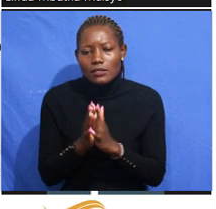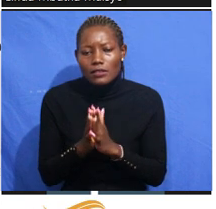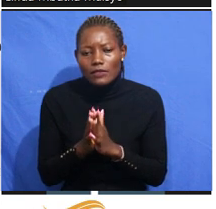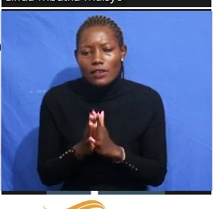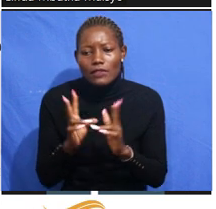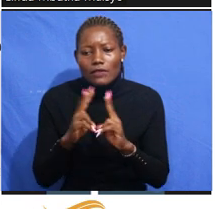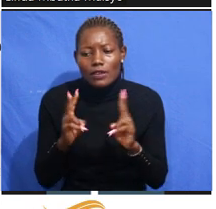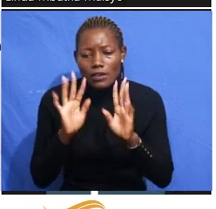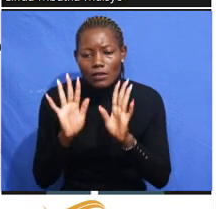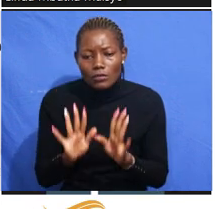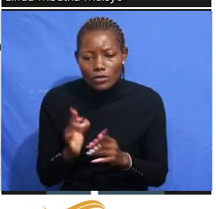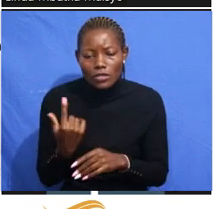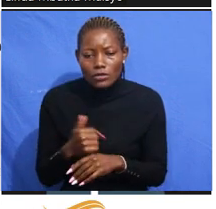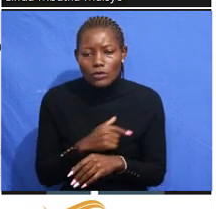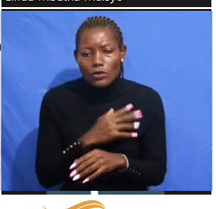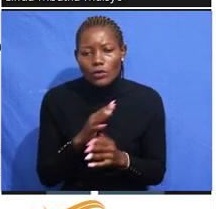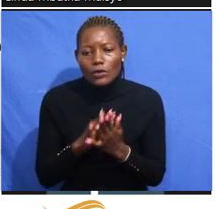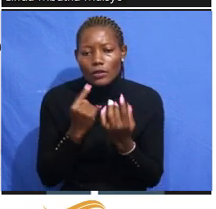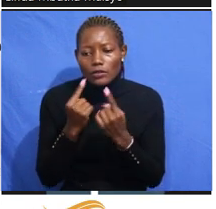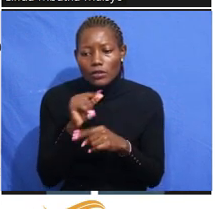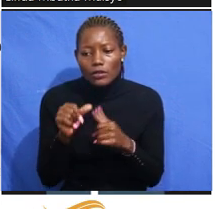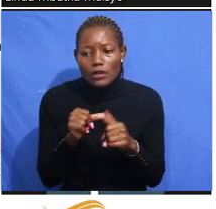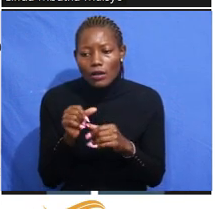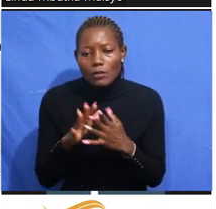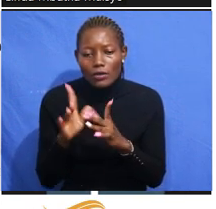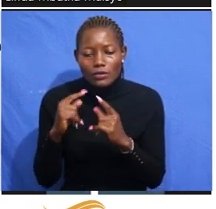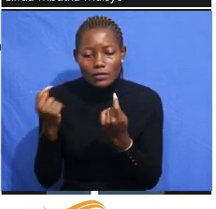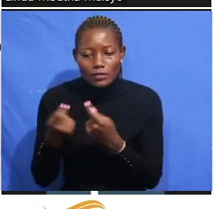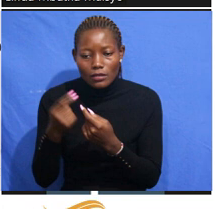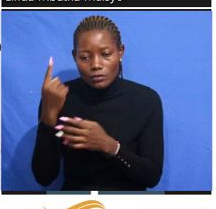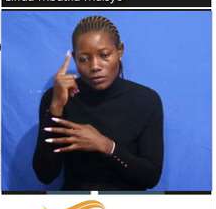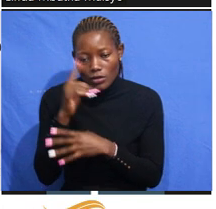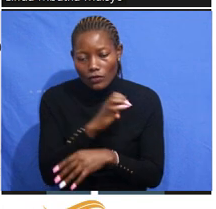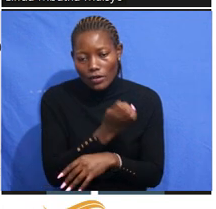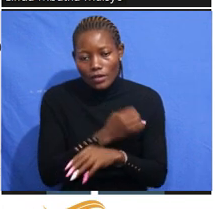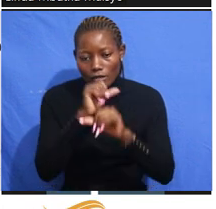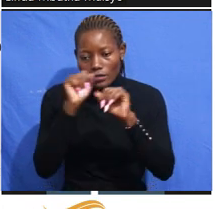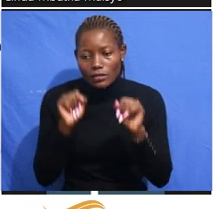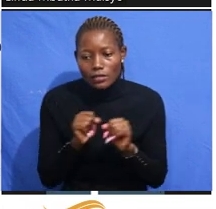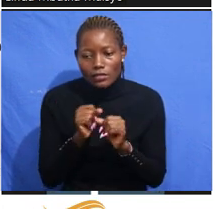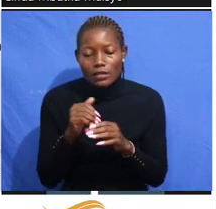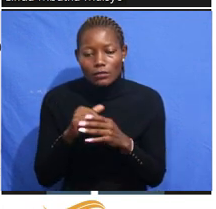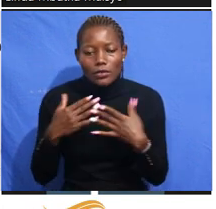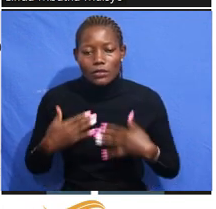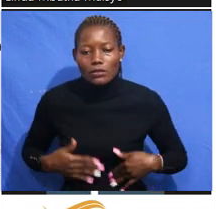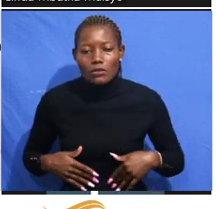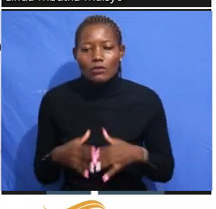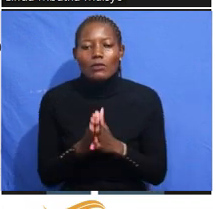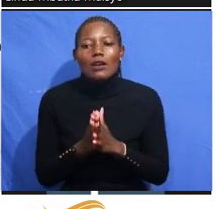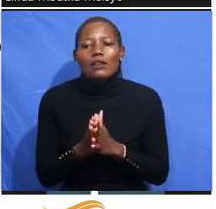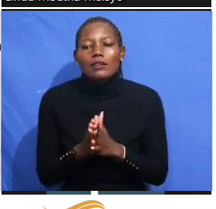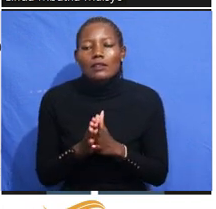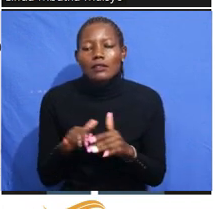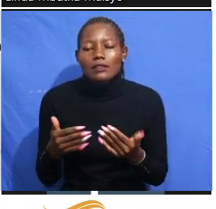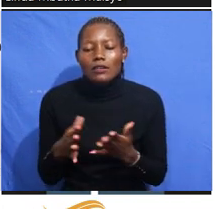chapter where we are differentiating the types of energy systems in the human body and how they contribute to effective and efficient